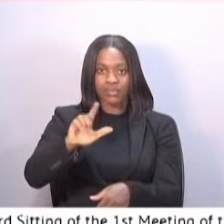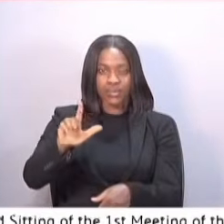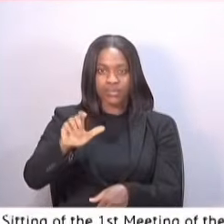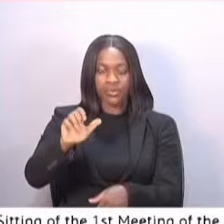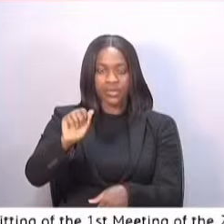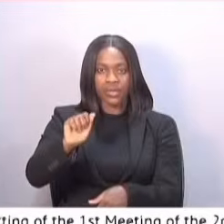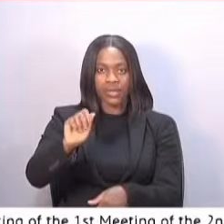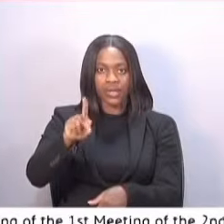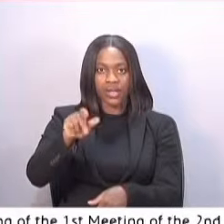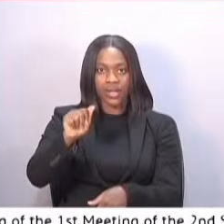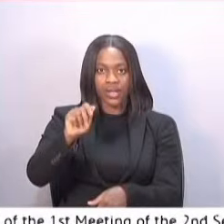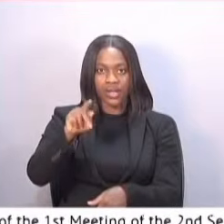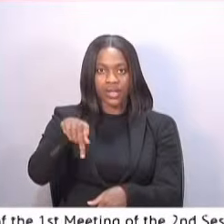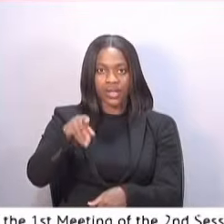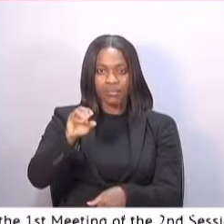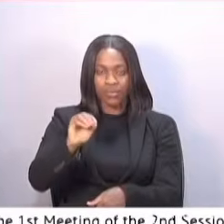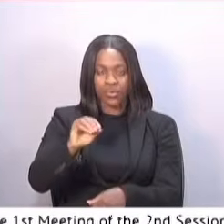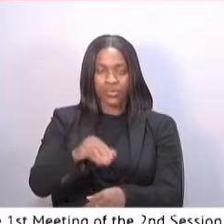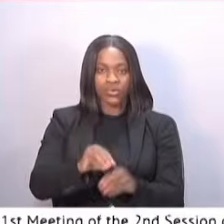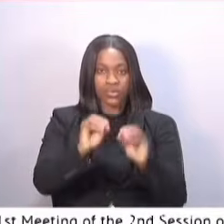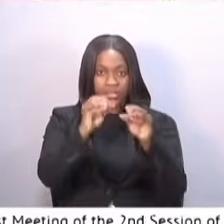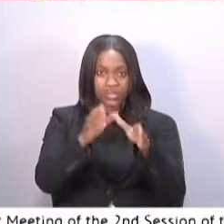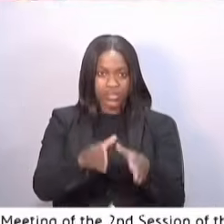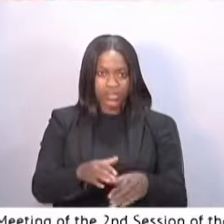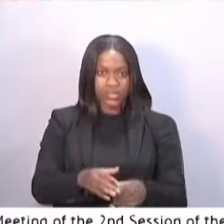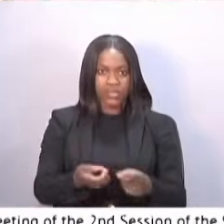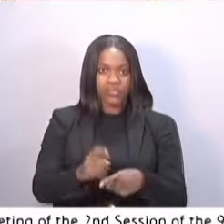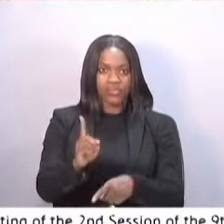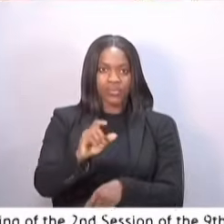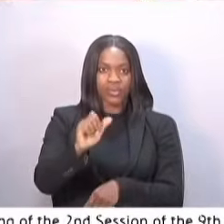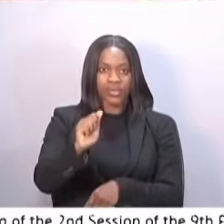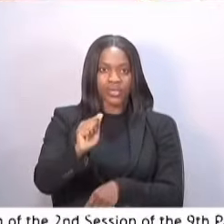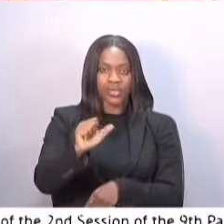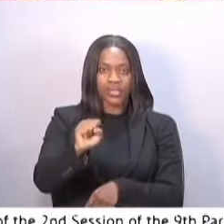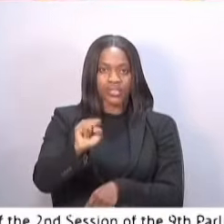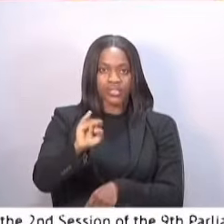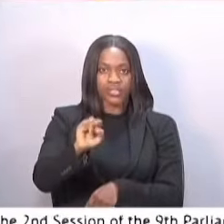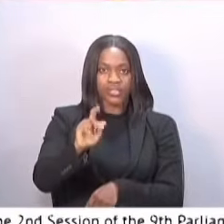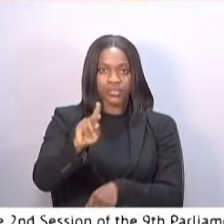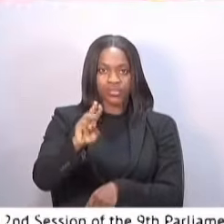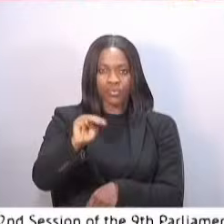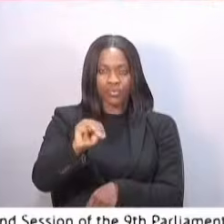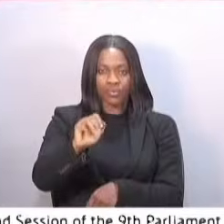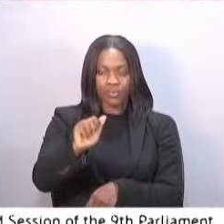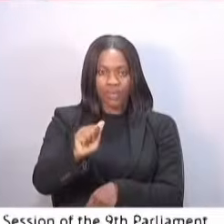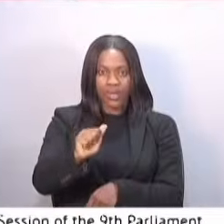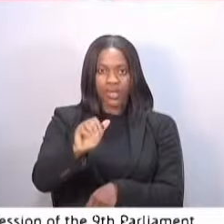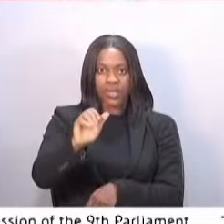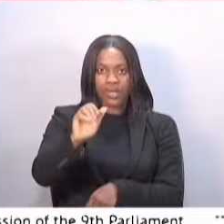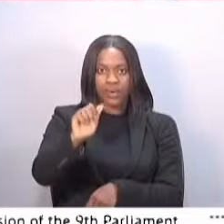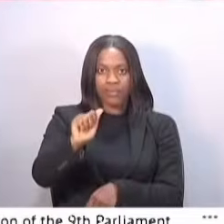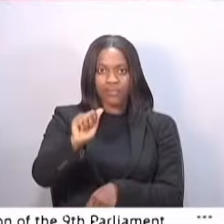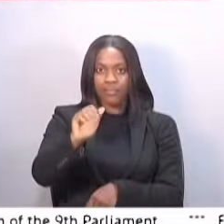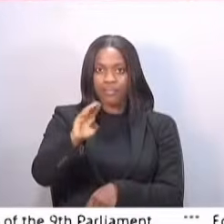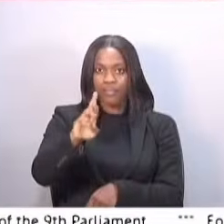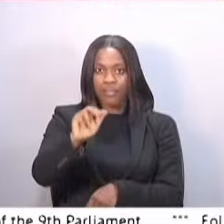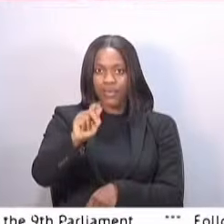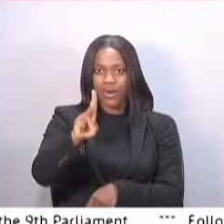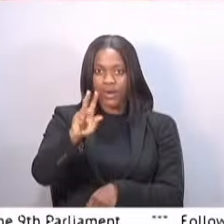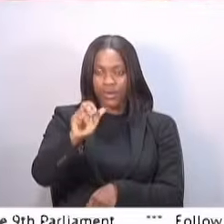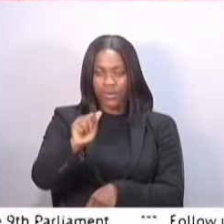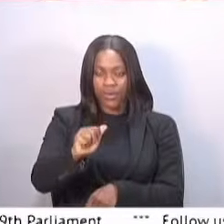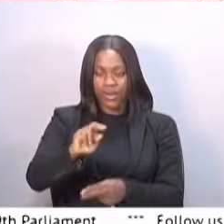Akako, a teacher. They are from Asikuma, Odoben, Brakwa. They numbered